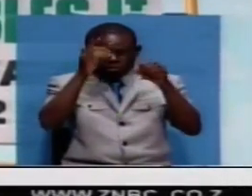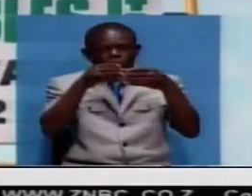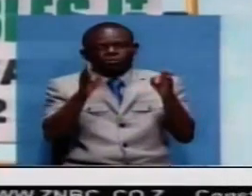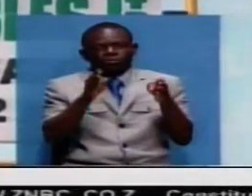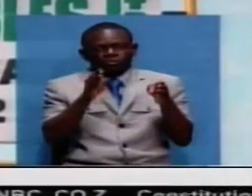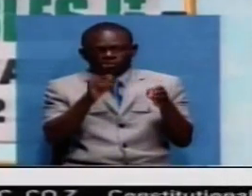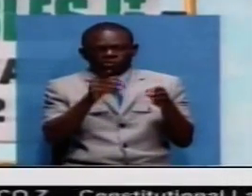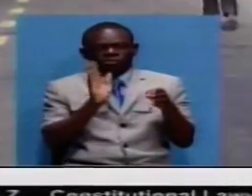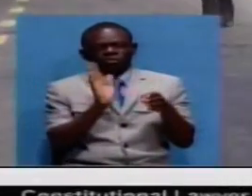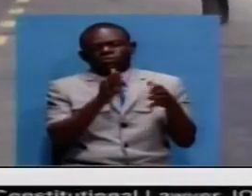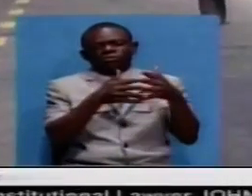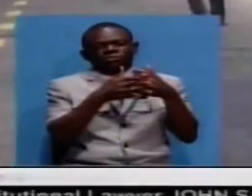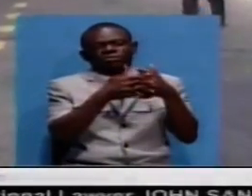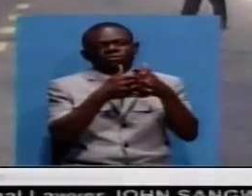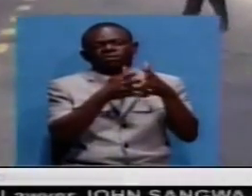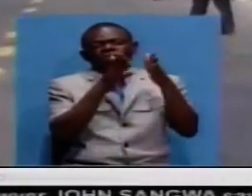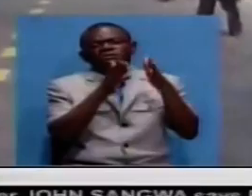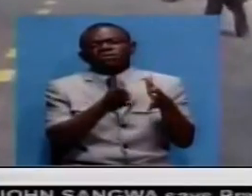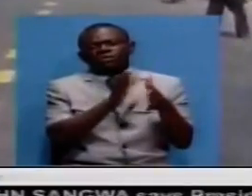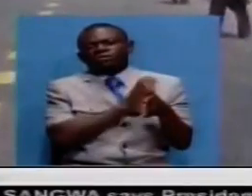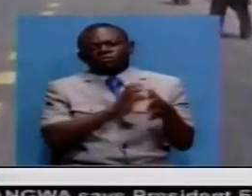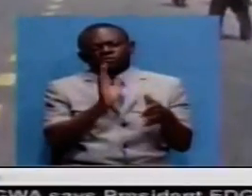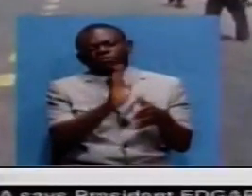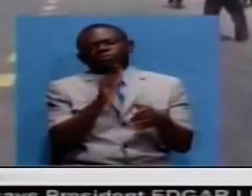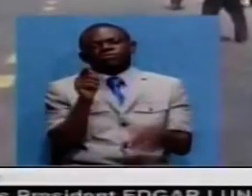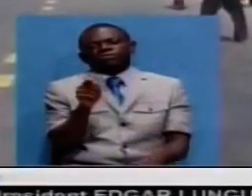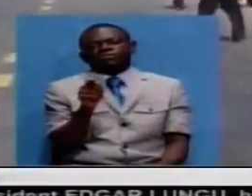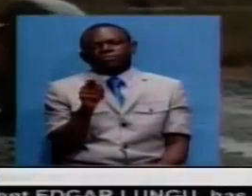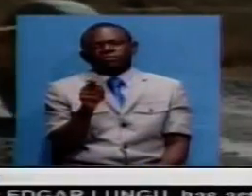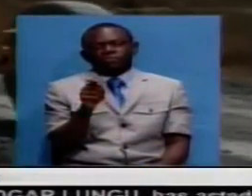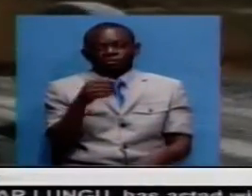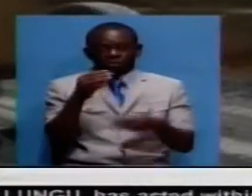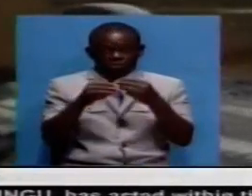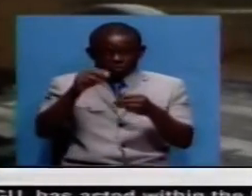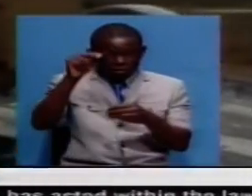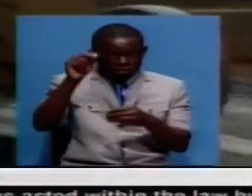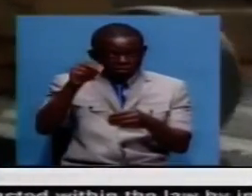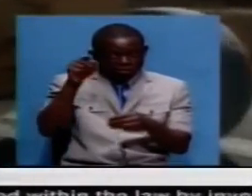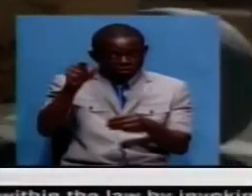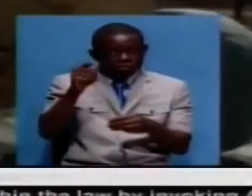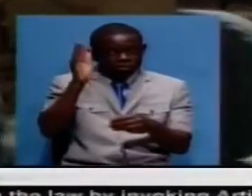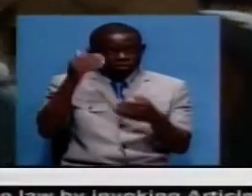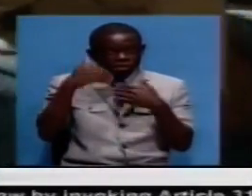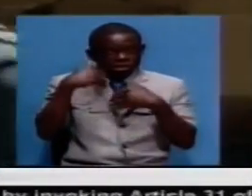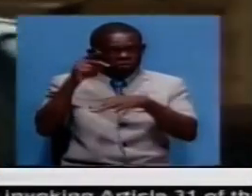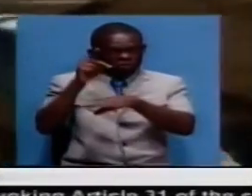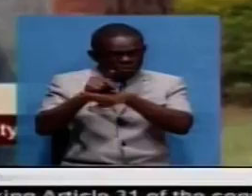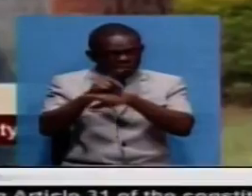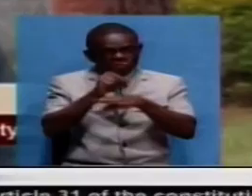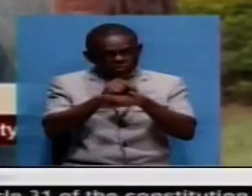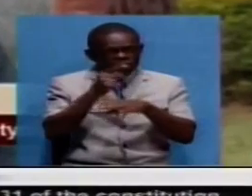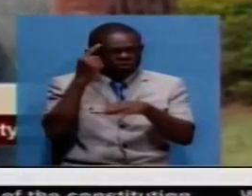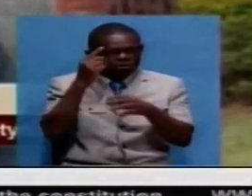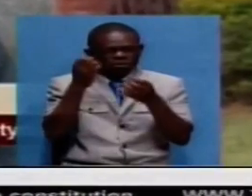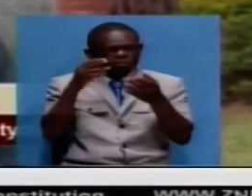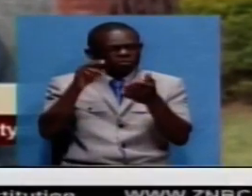Limited. For the business community in Ndola, the coming of the $2 multi-million project is a welcome move. You